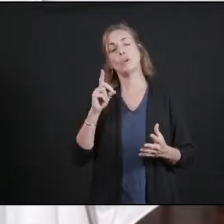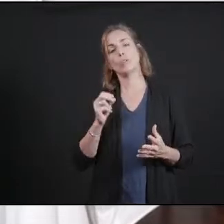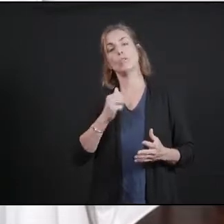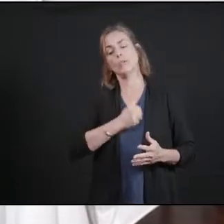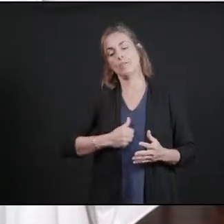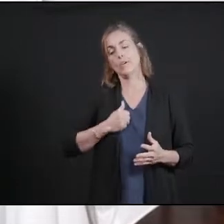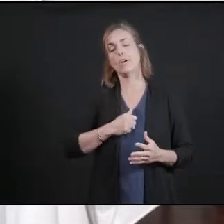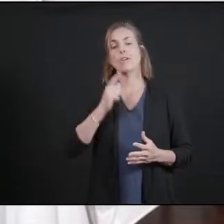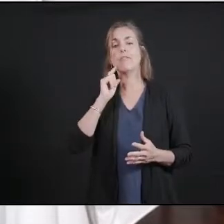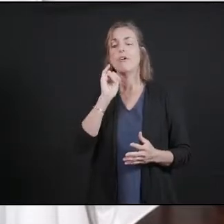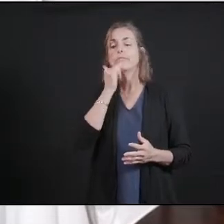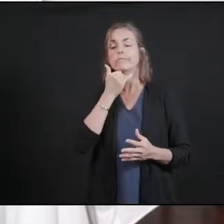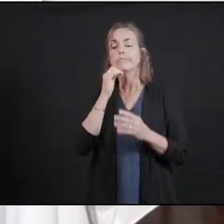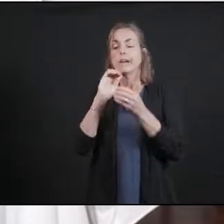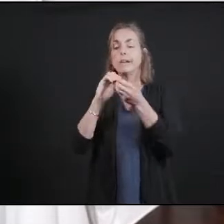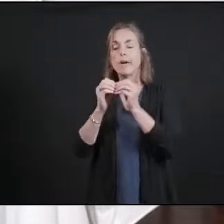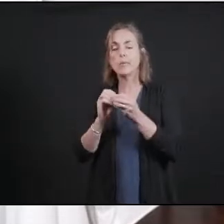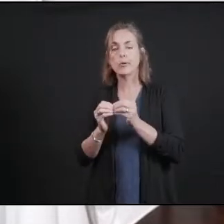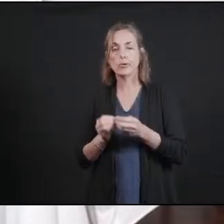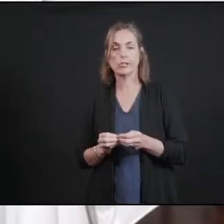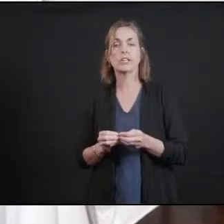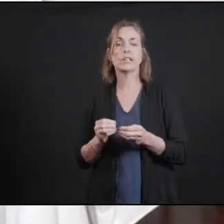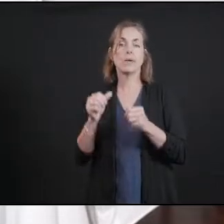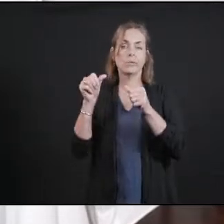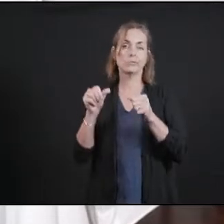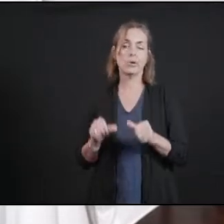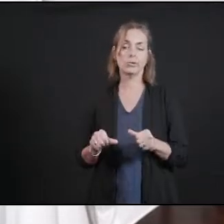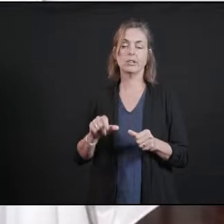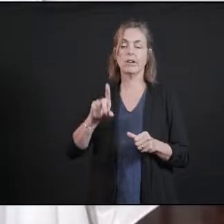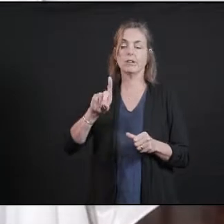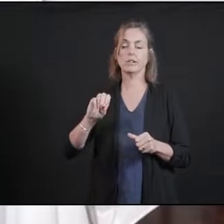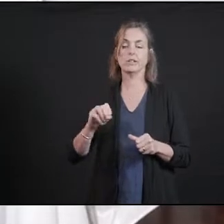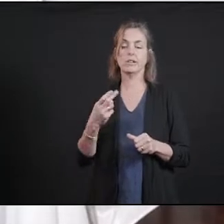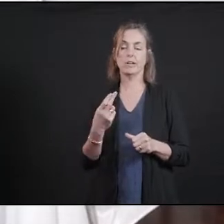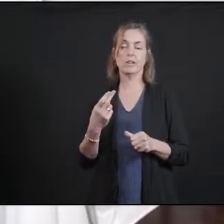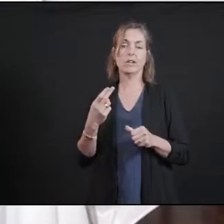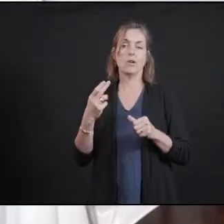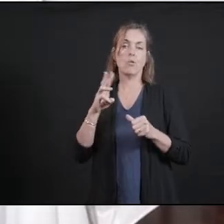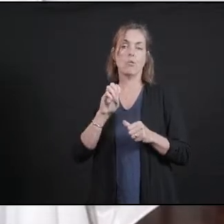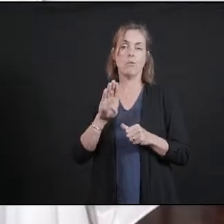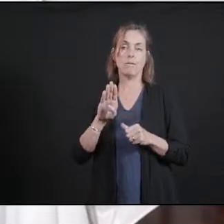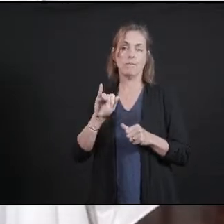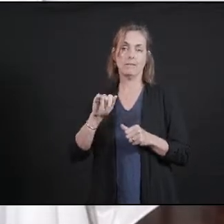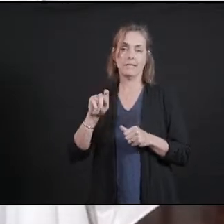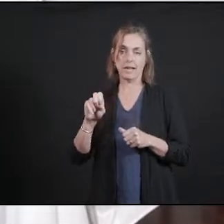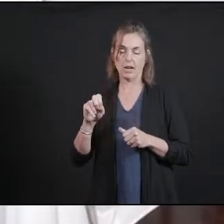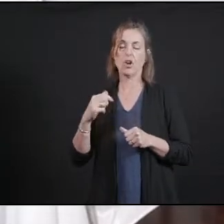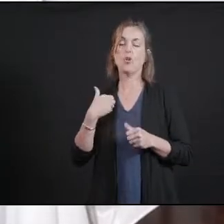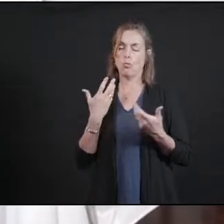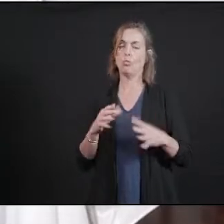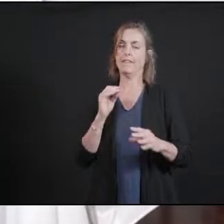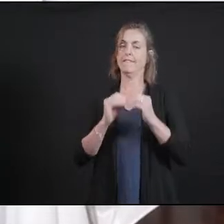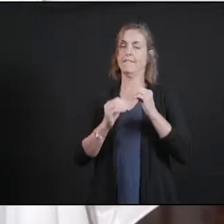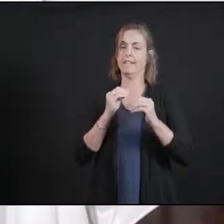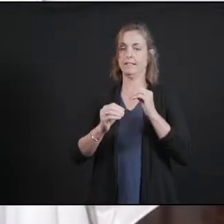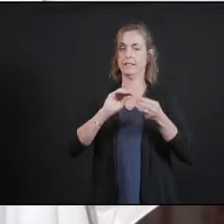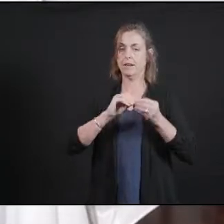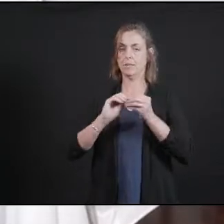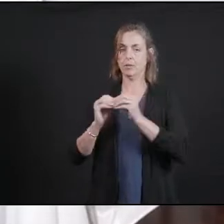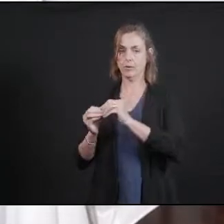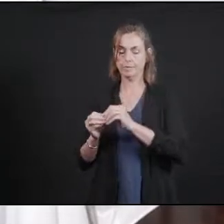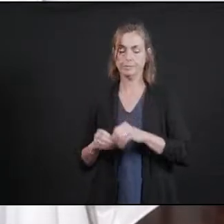website that misstated the number of tests pending. We have since corrected that. To date, we